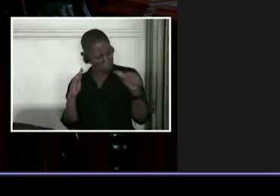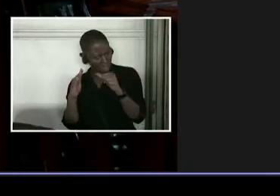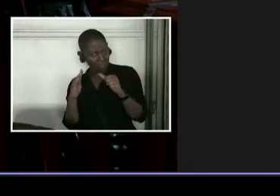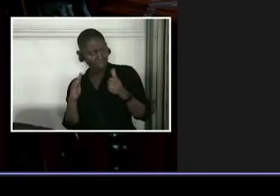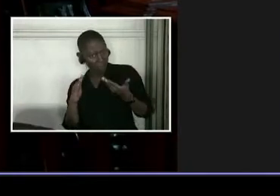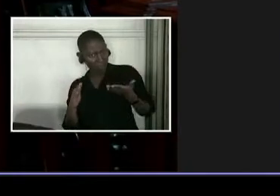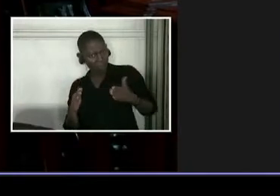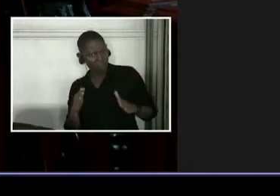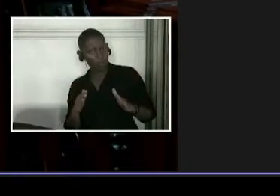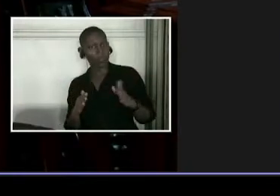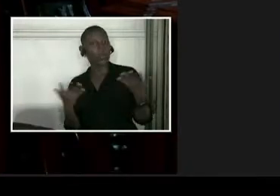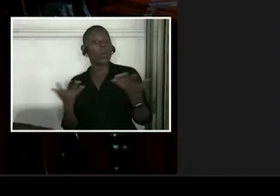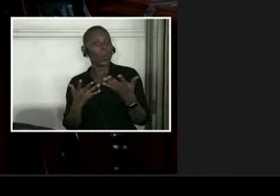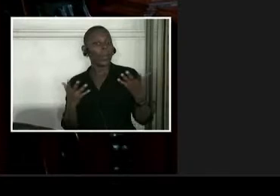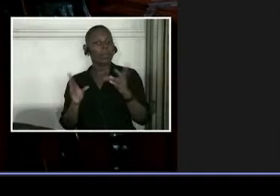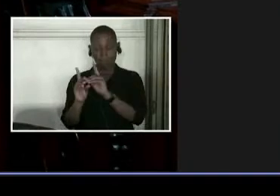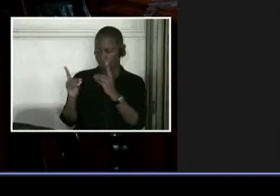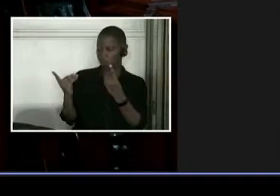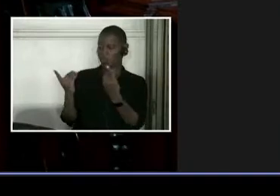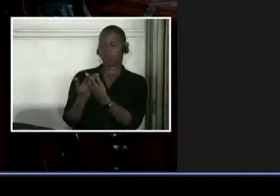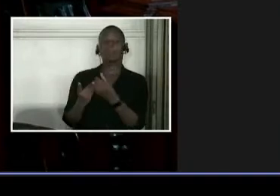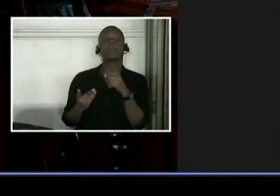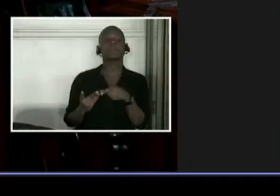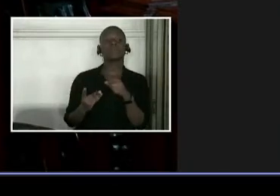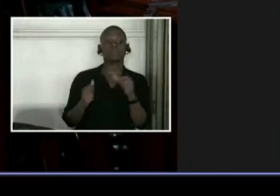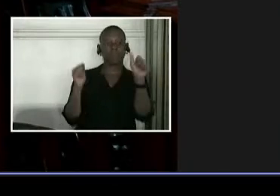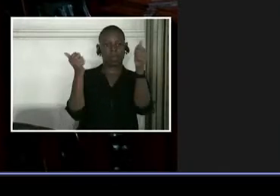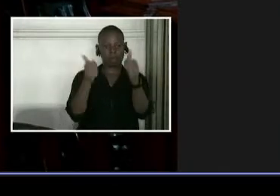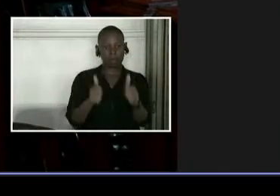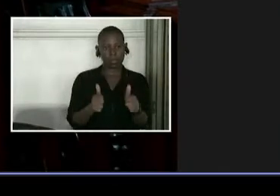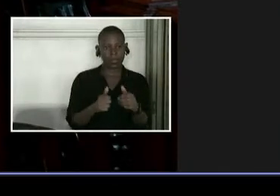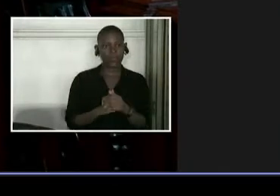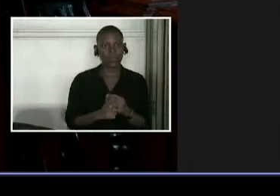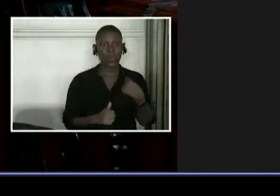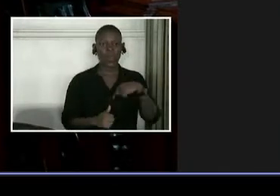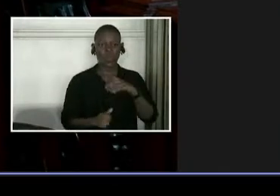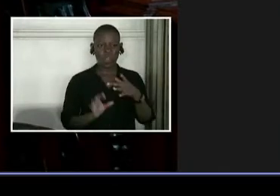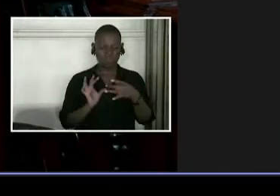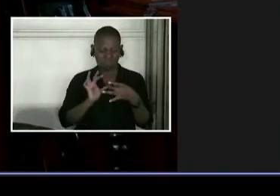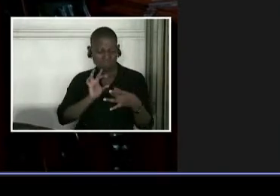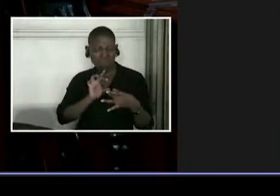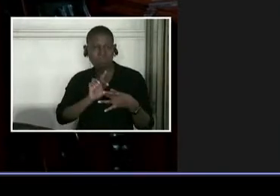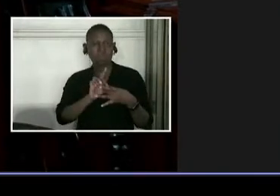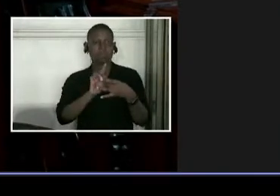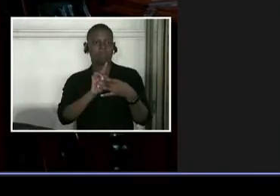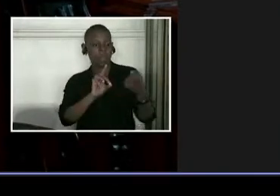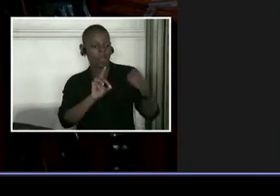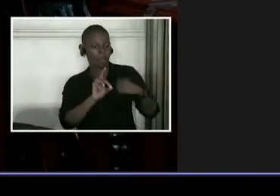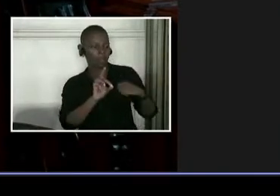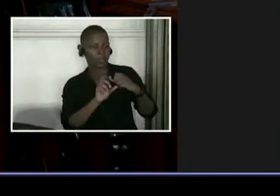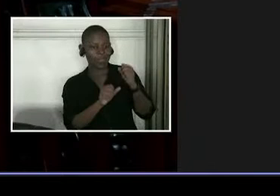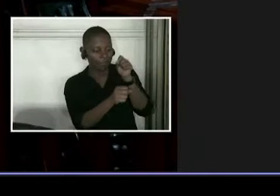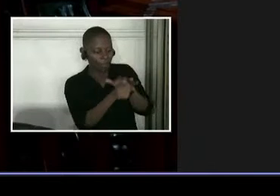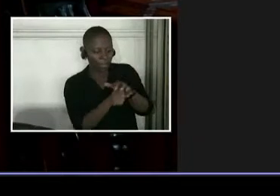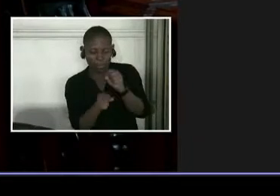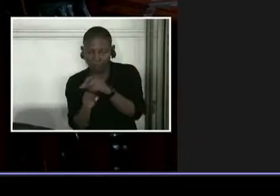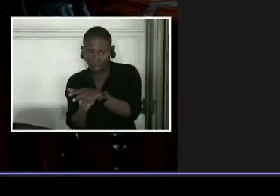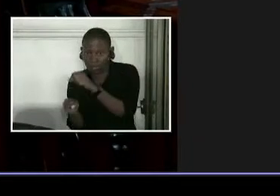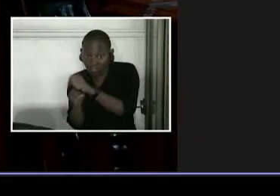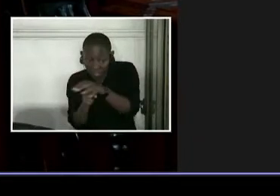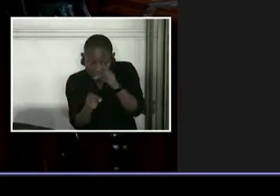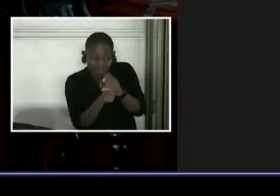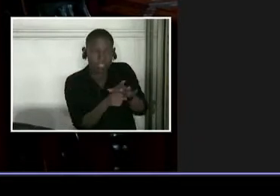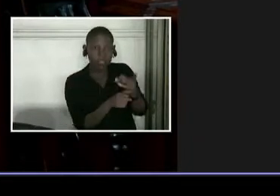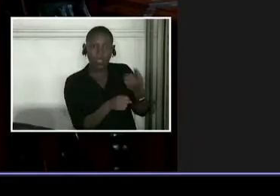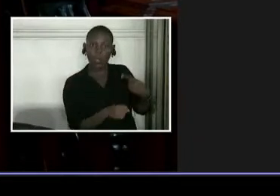the department's account. We remain committed to working with all municipalities affected by the disaster, and